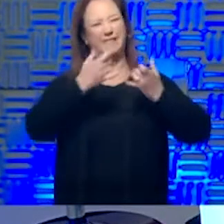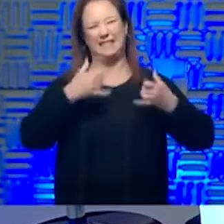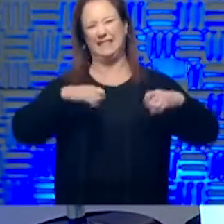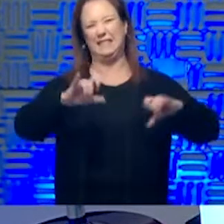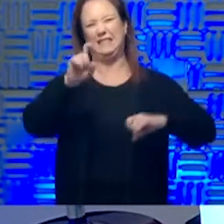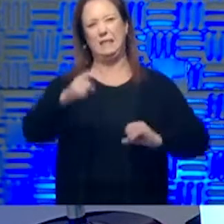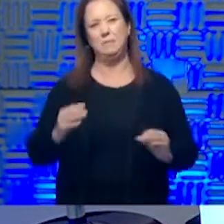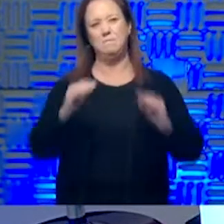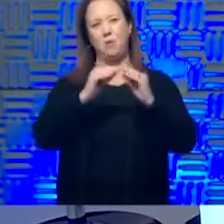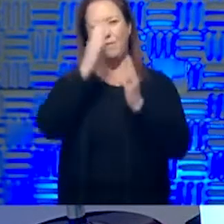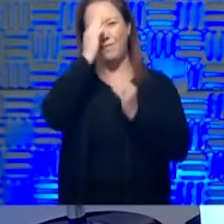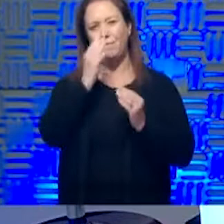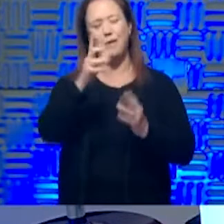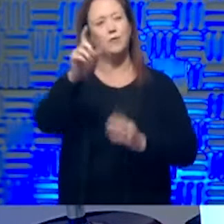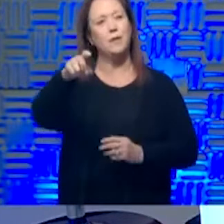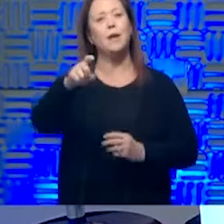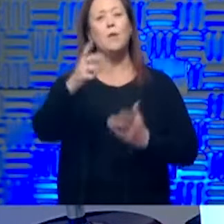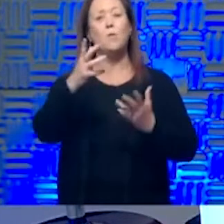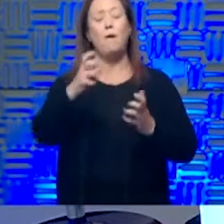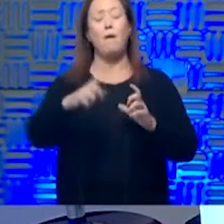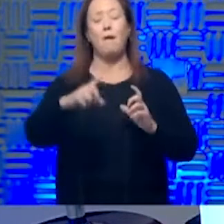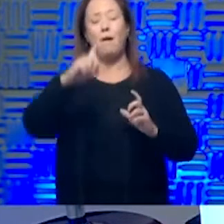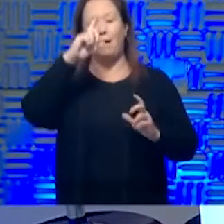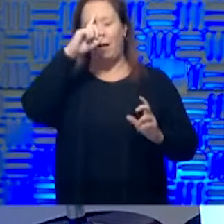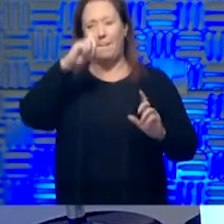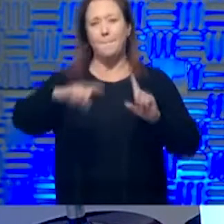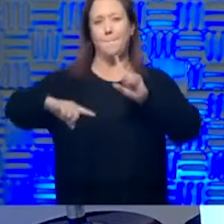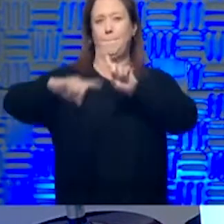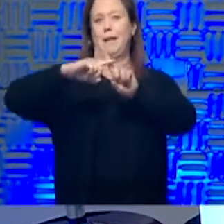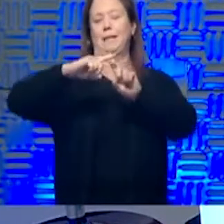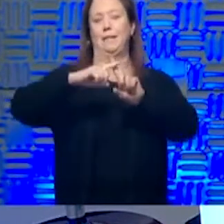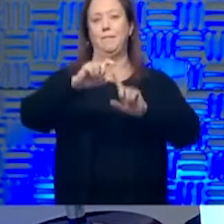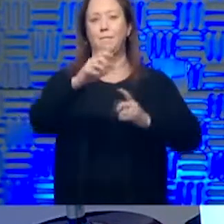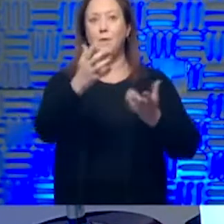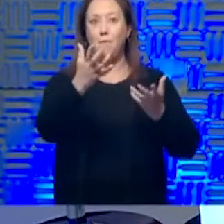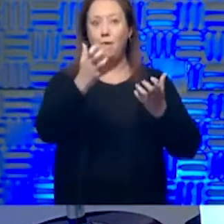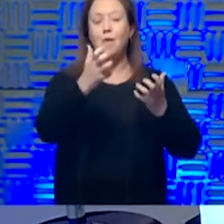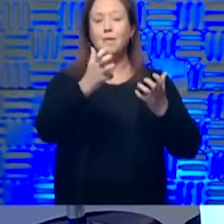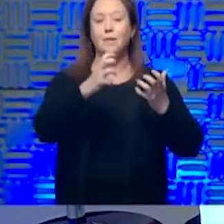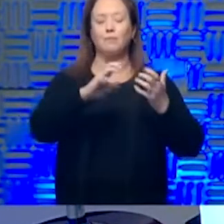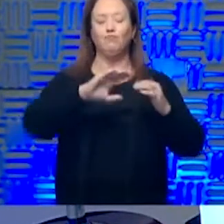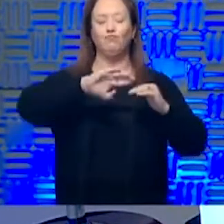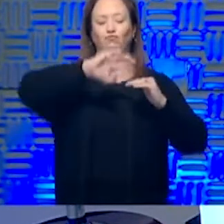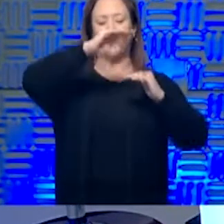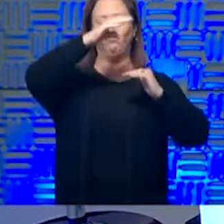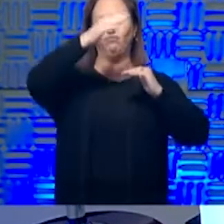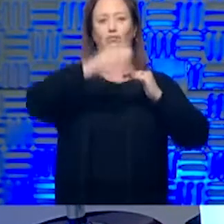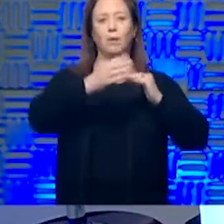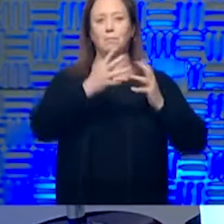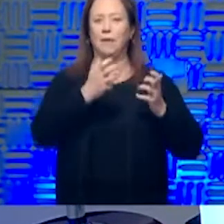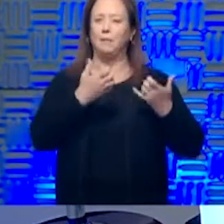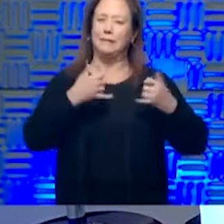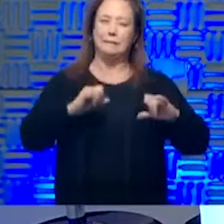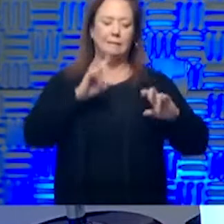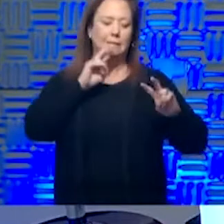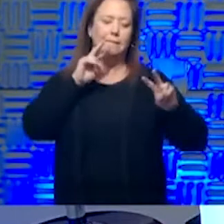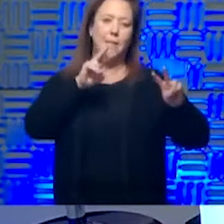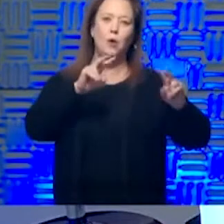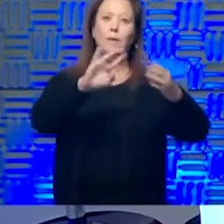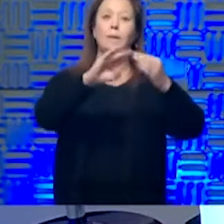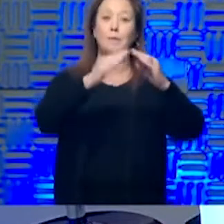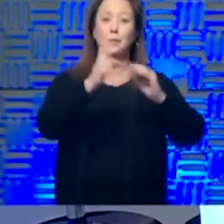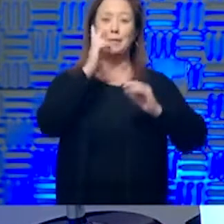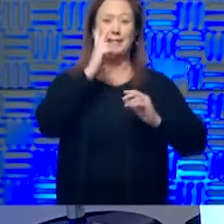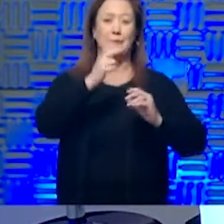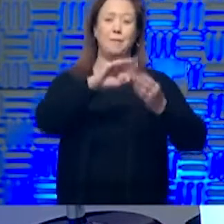data. We'd like to be optimistic and hope we are, but I think we still need to kind of wait and look at the numbers and see what they